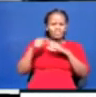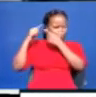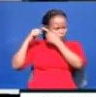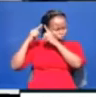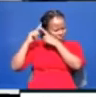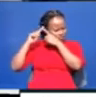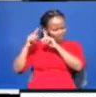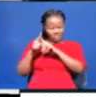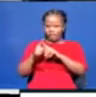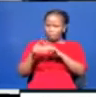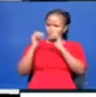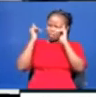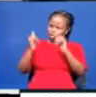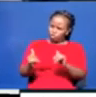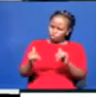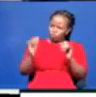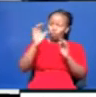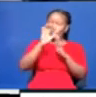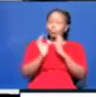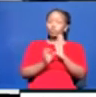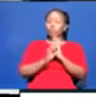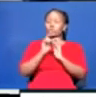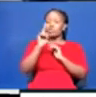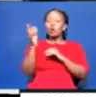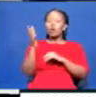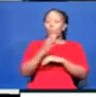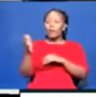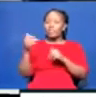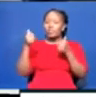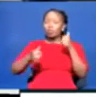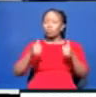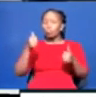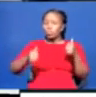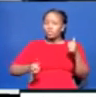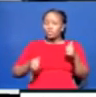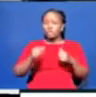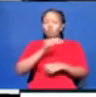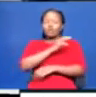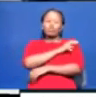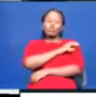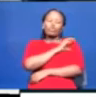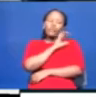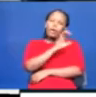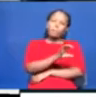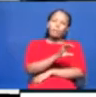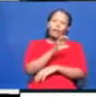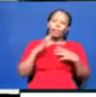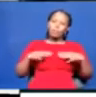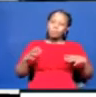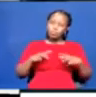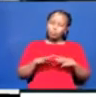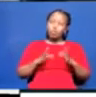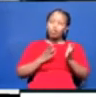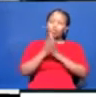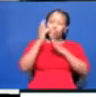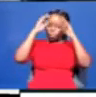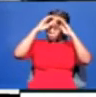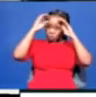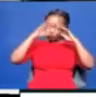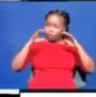then one of the elements is to be able to empower people by devolving specific units to